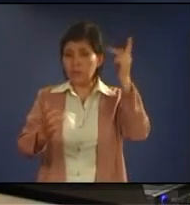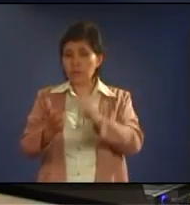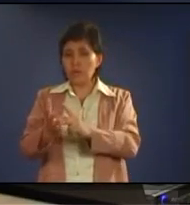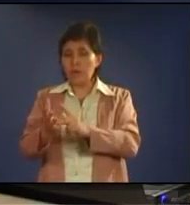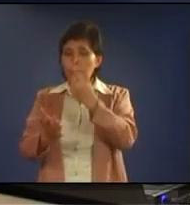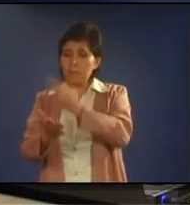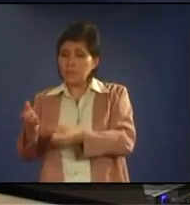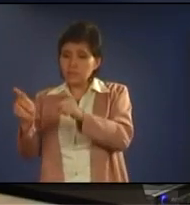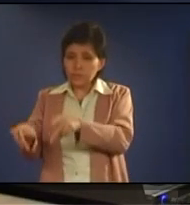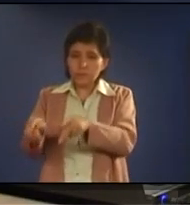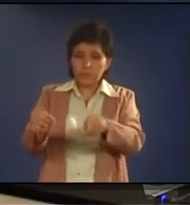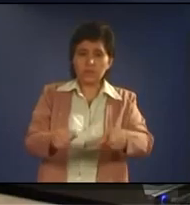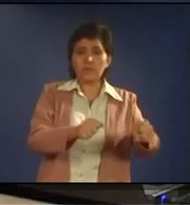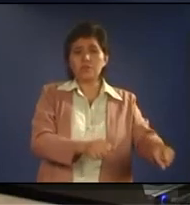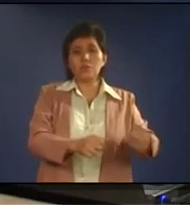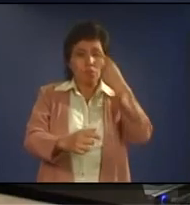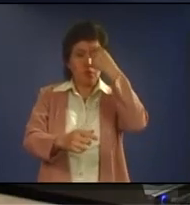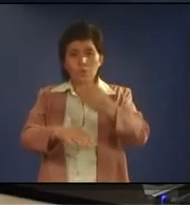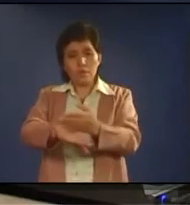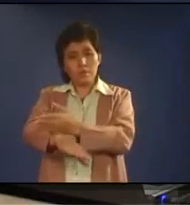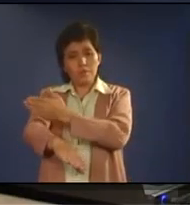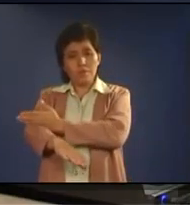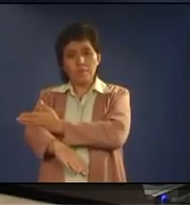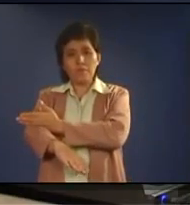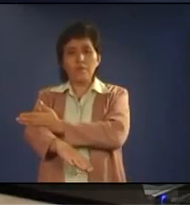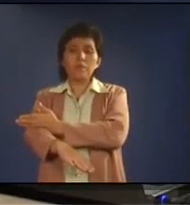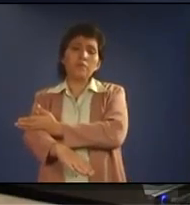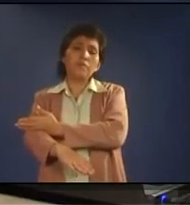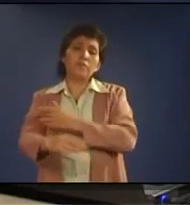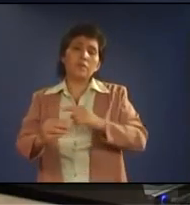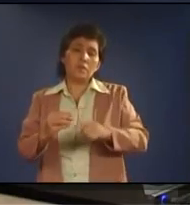strategies to improve the intergroup relations.